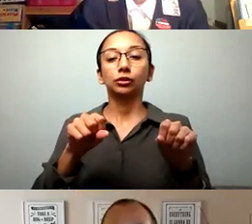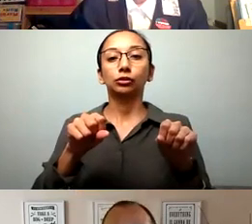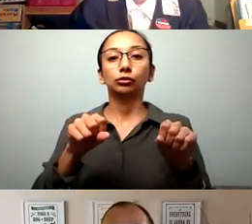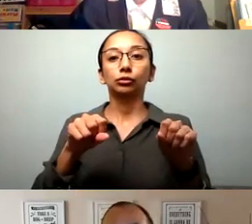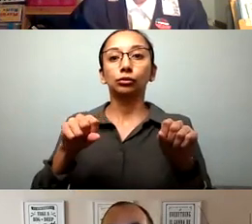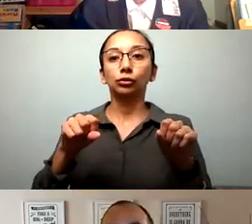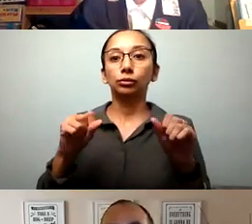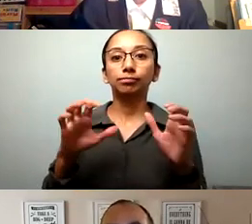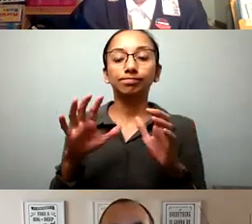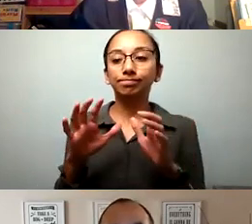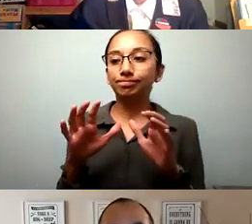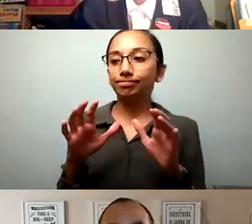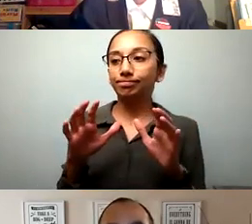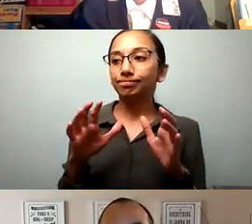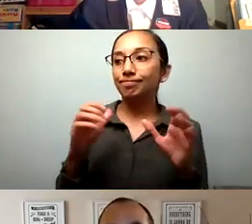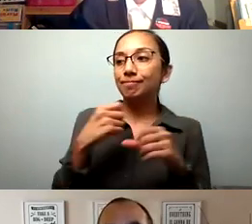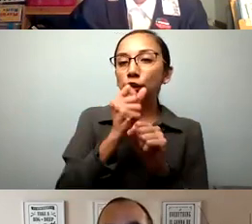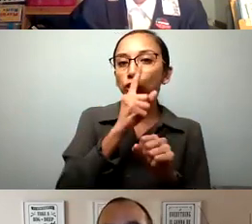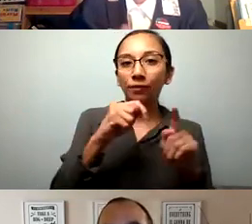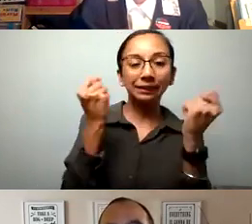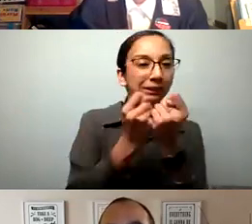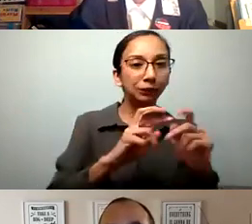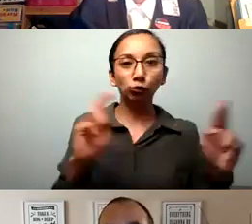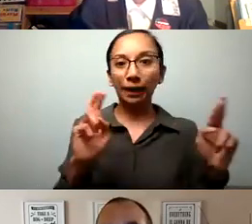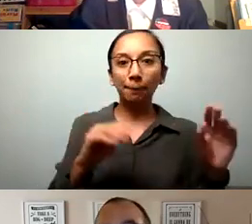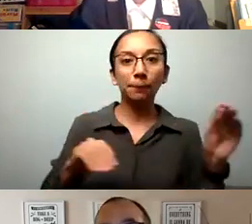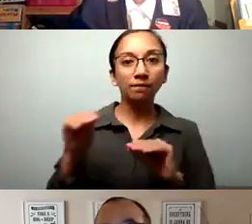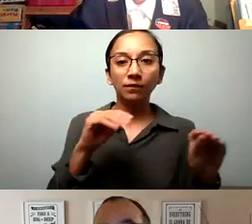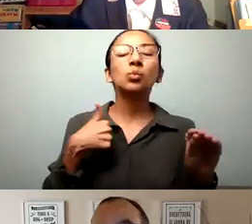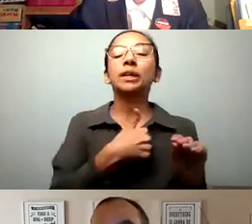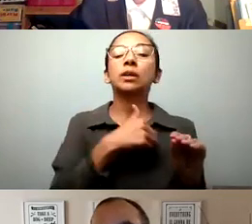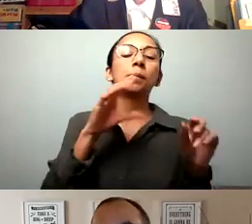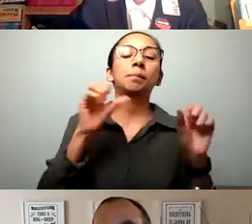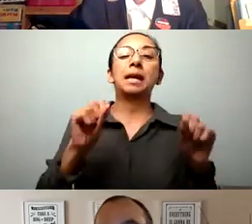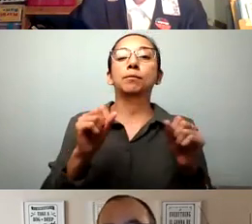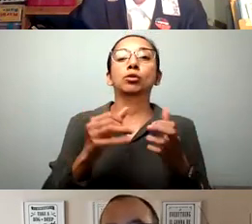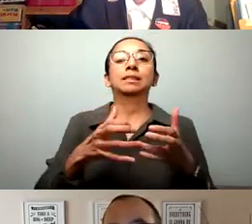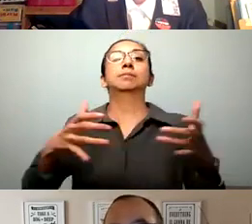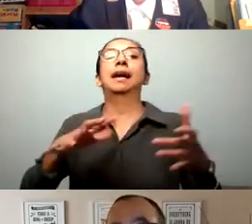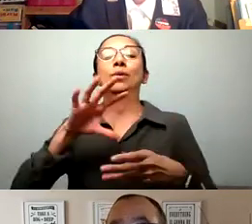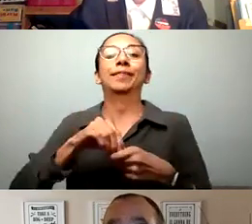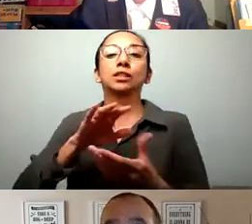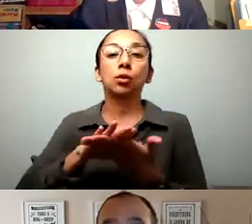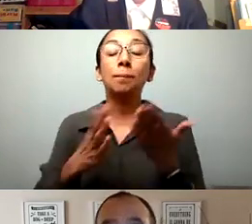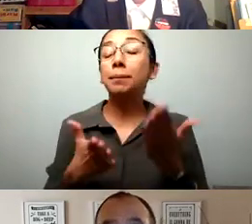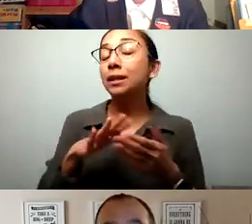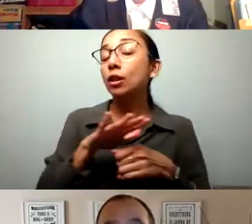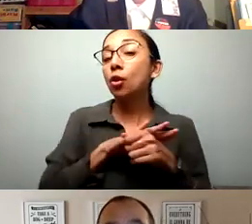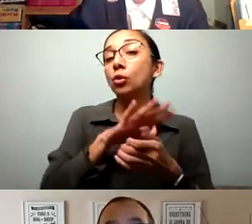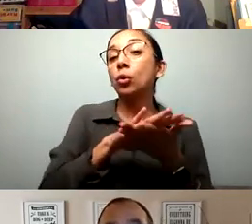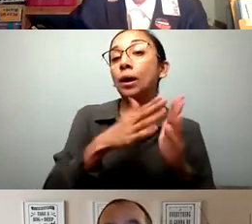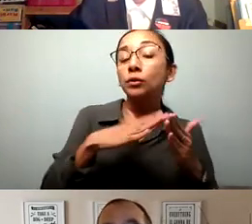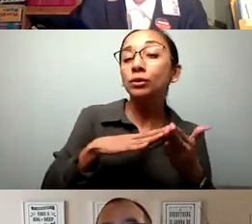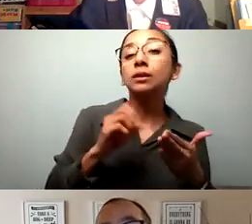to mobile and be able to move around, we'll be having some opportunities to expand at school base. So maybe the local school community, or maybe